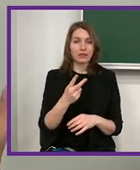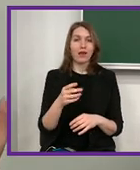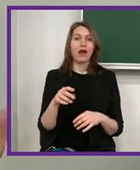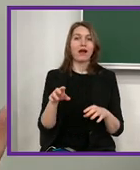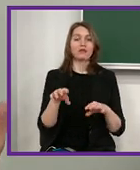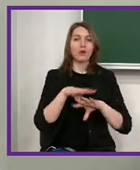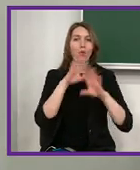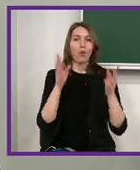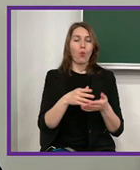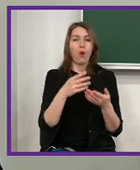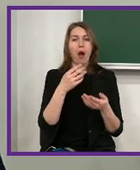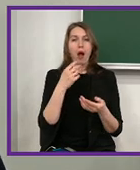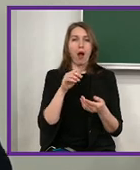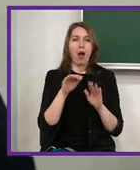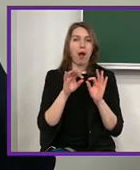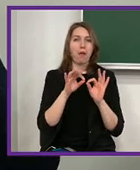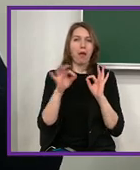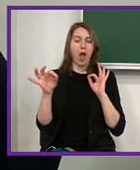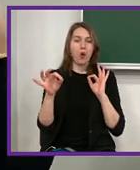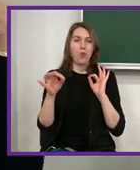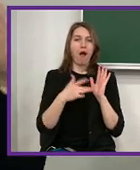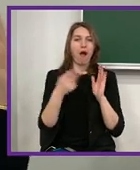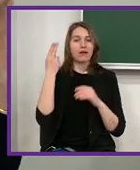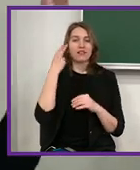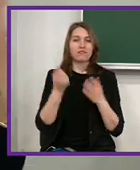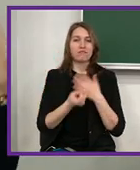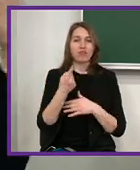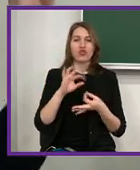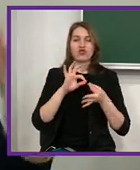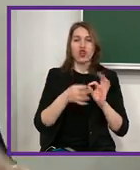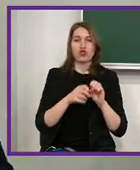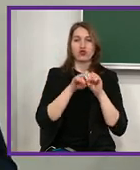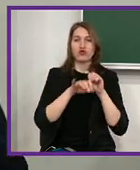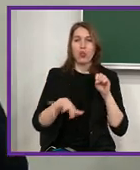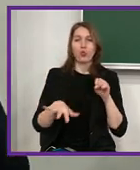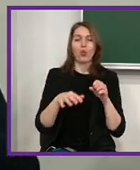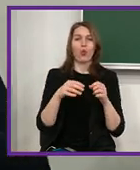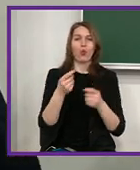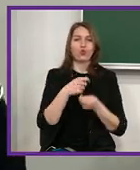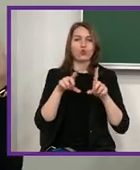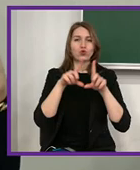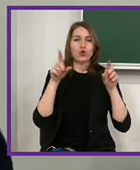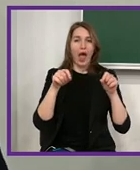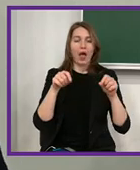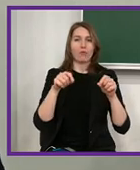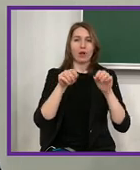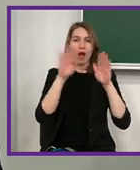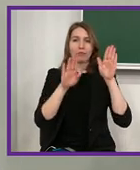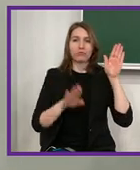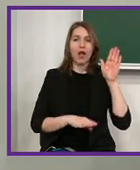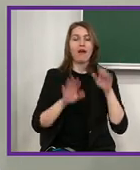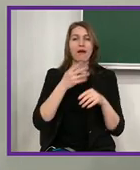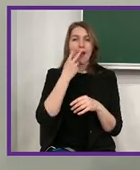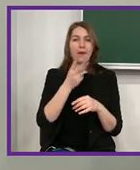For a complex business, this can involve the creation of an initial kind of high-level picture of areas of operation and types of business relationships